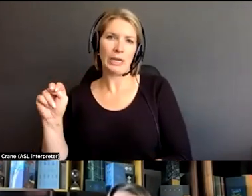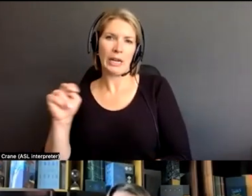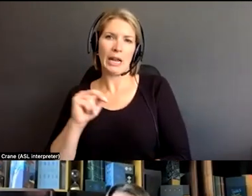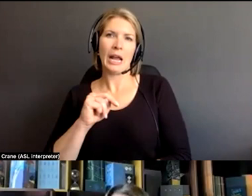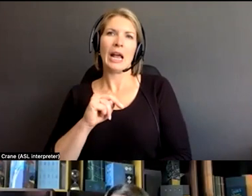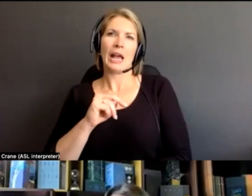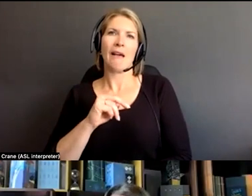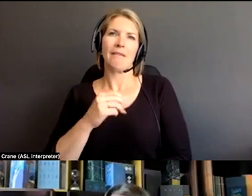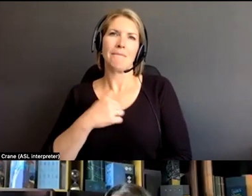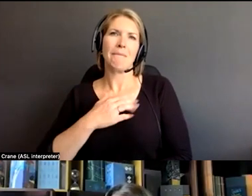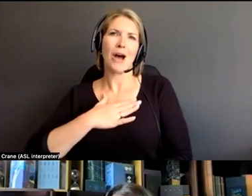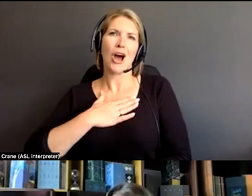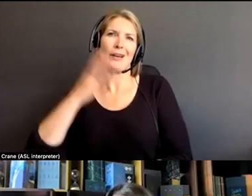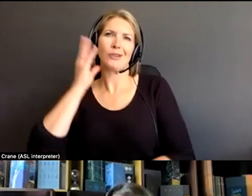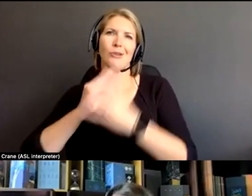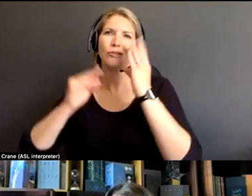YA books.